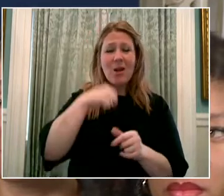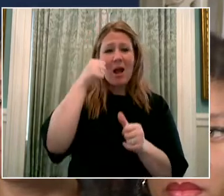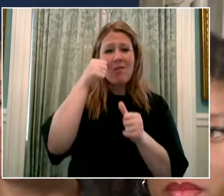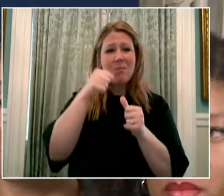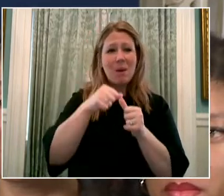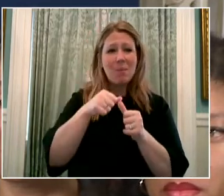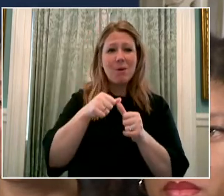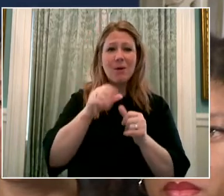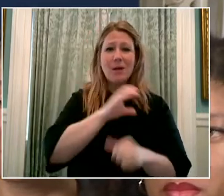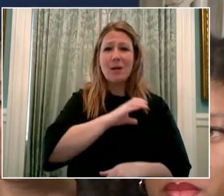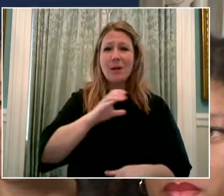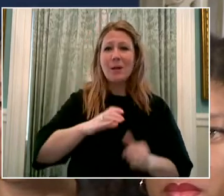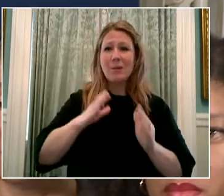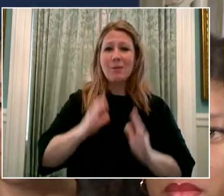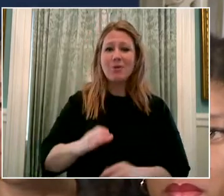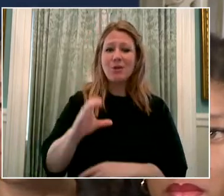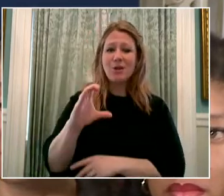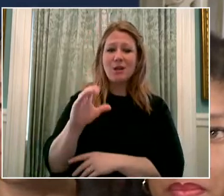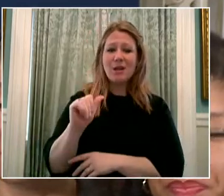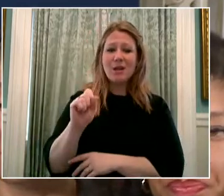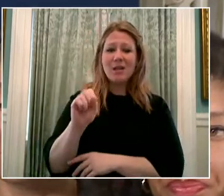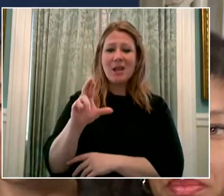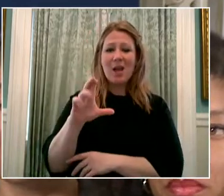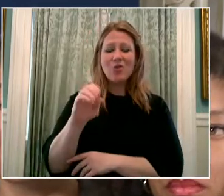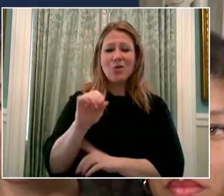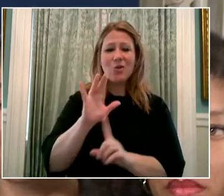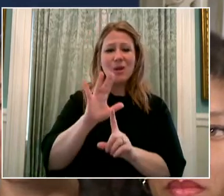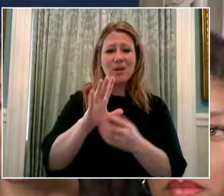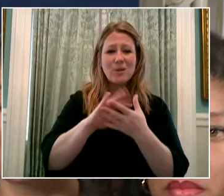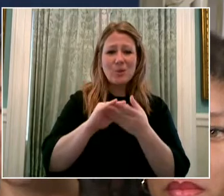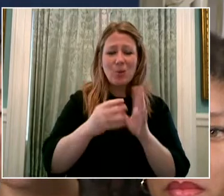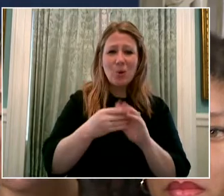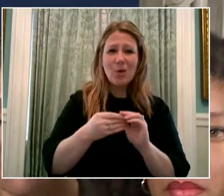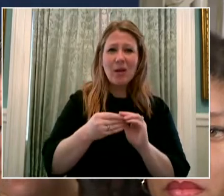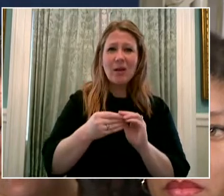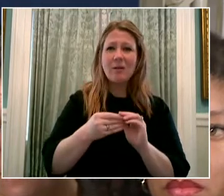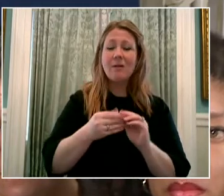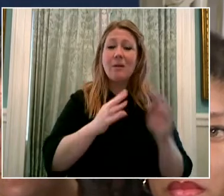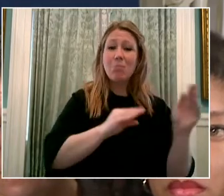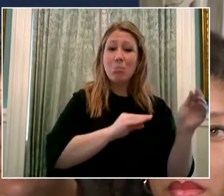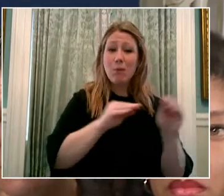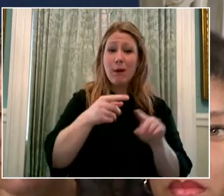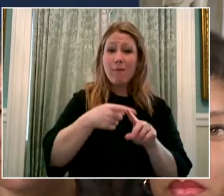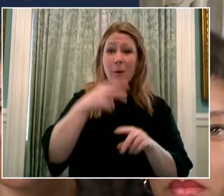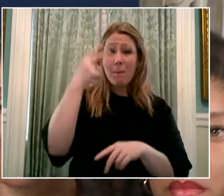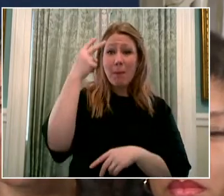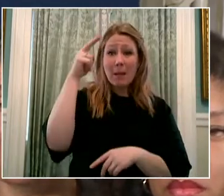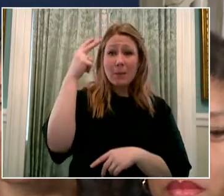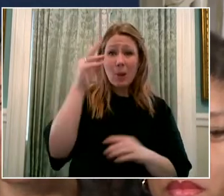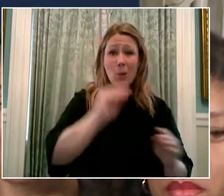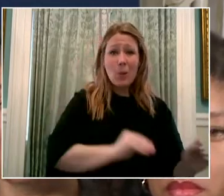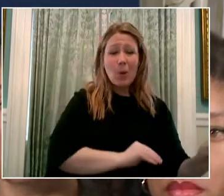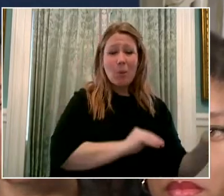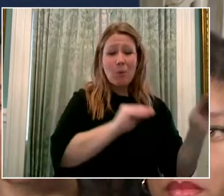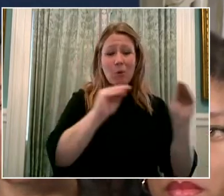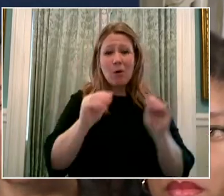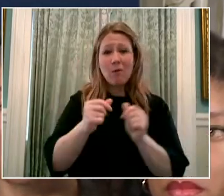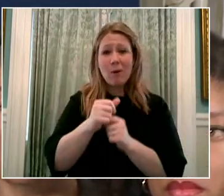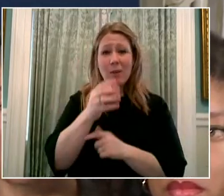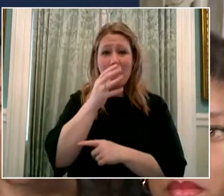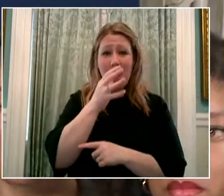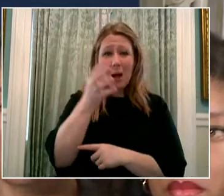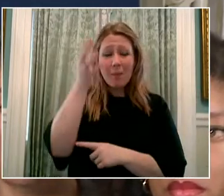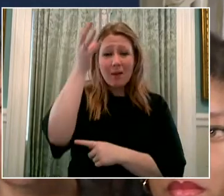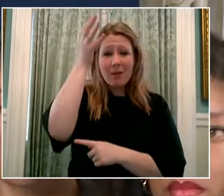Mexico with his mom and dad, just believing in his country. And now he's a symbol to every migrant seeker. When